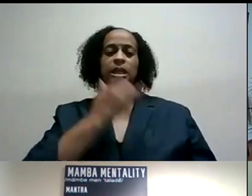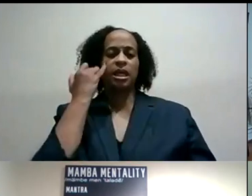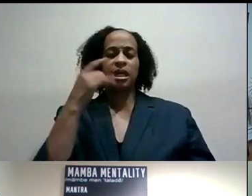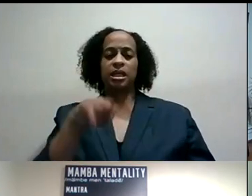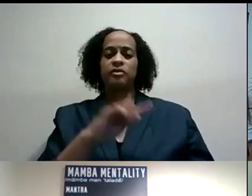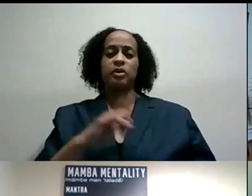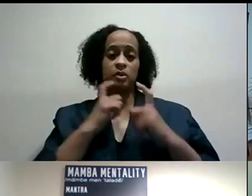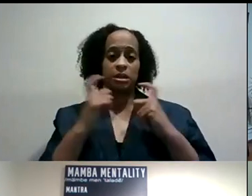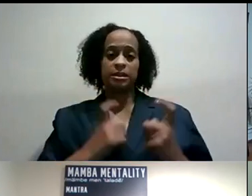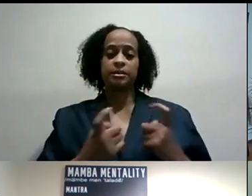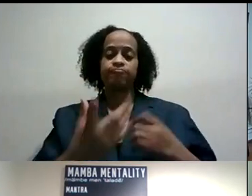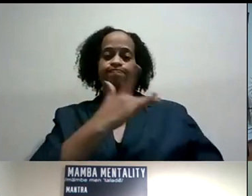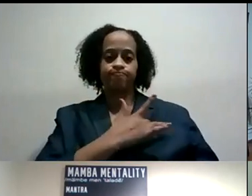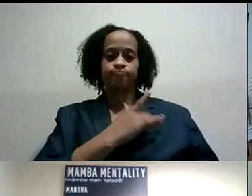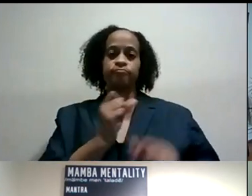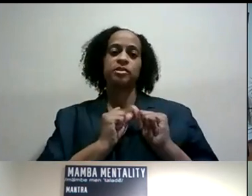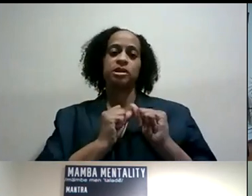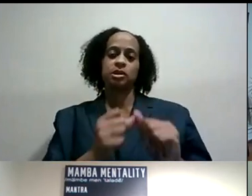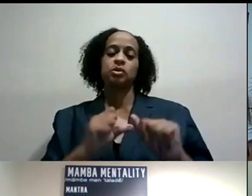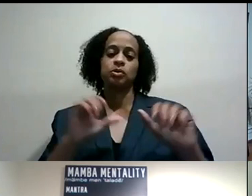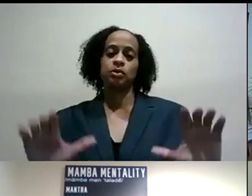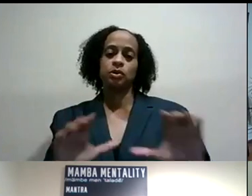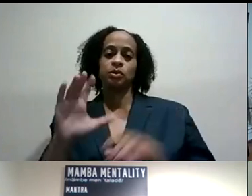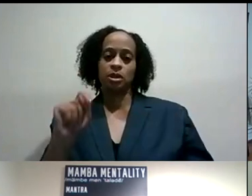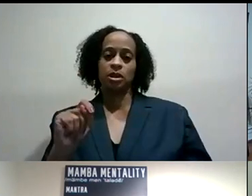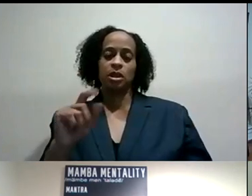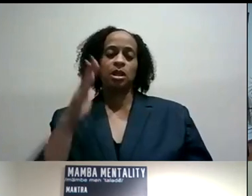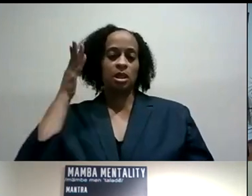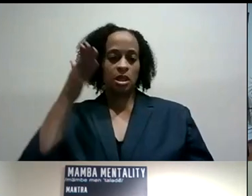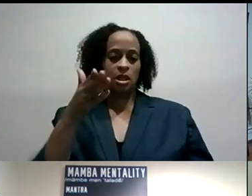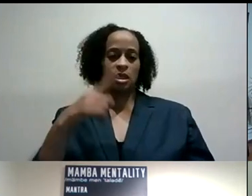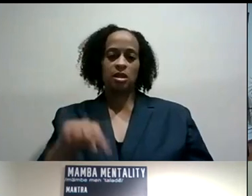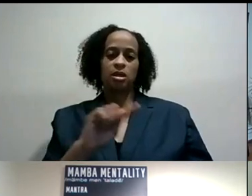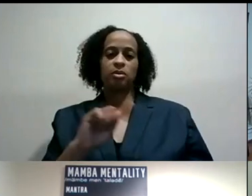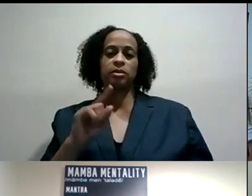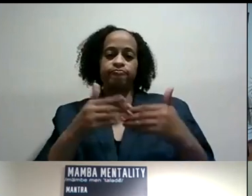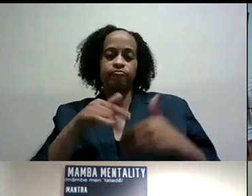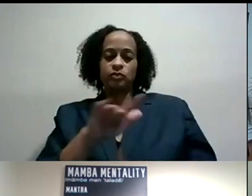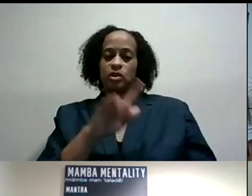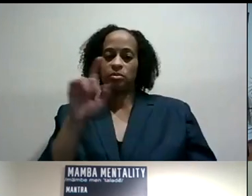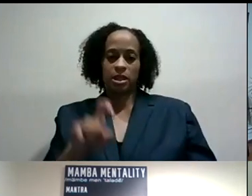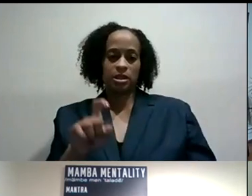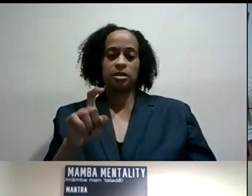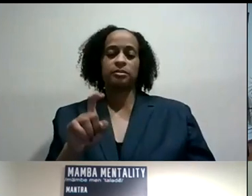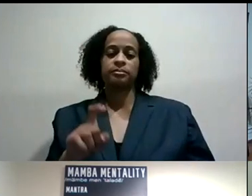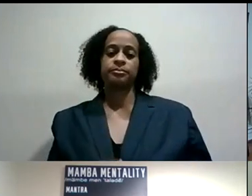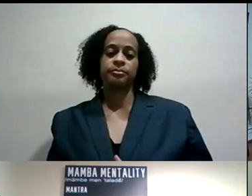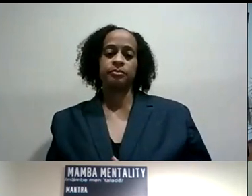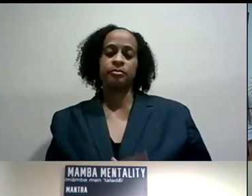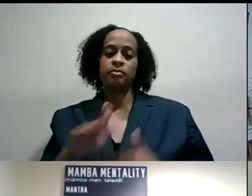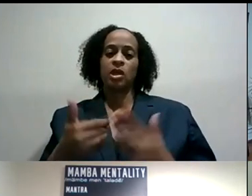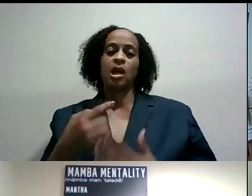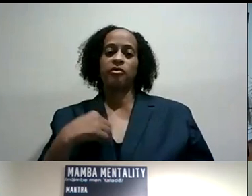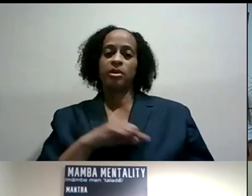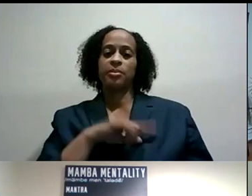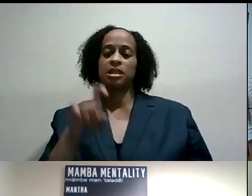sin and continue to do it, it will lie at your door. But you must, all of us must